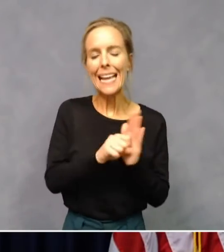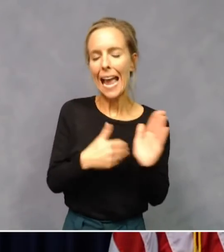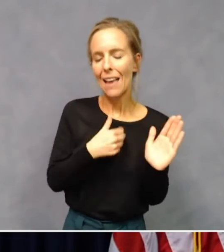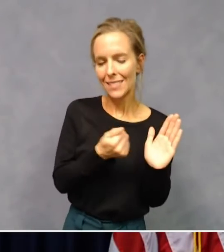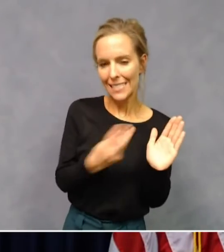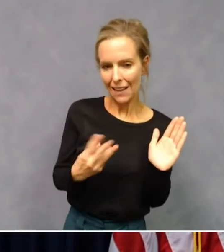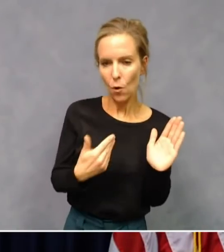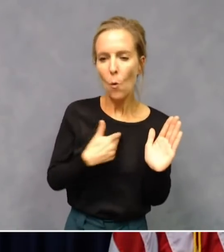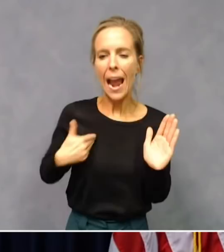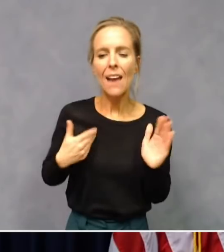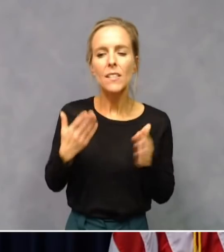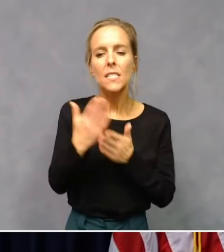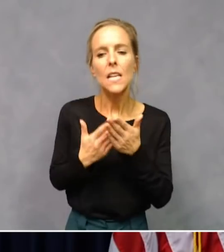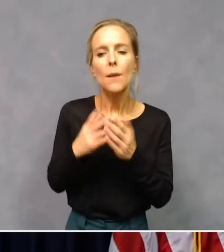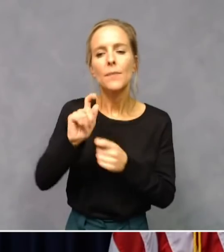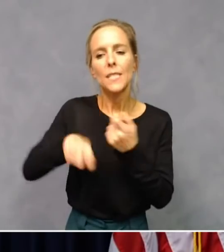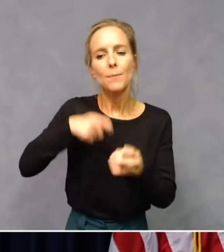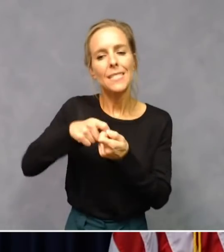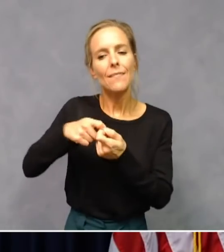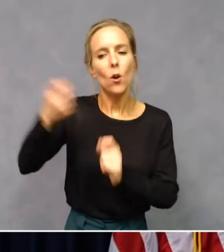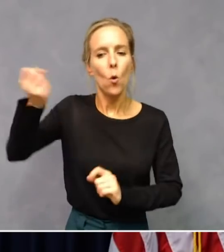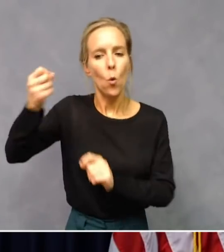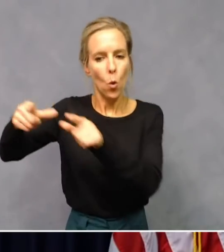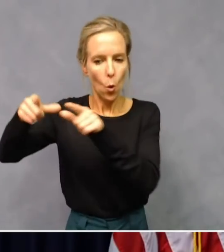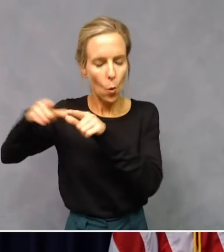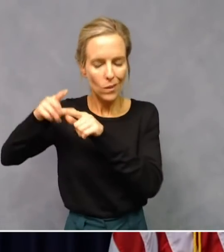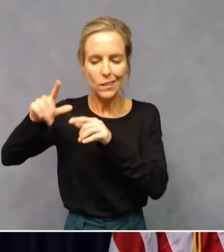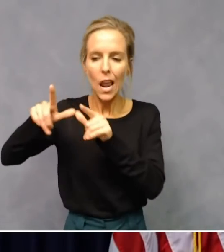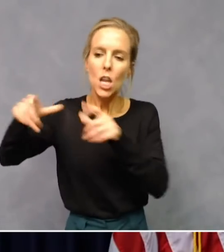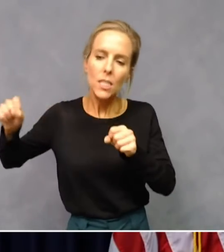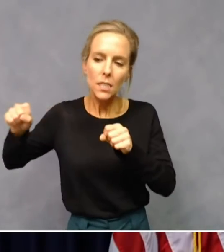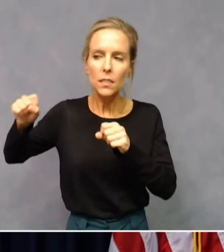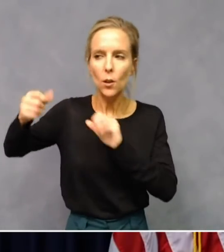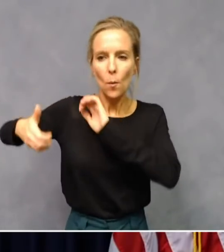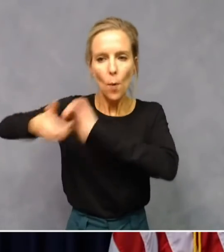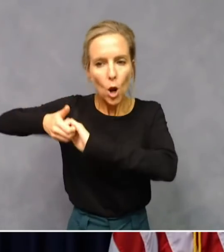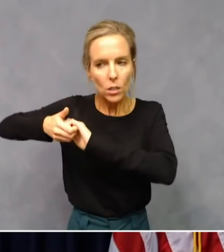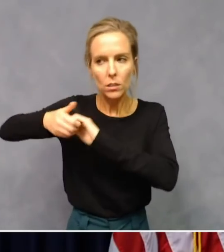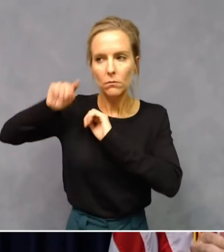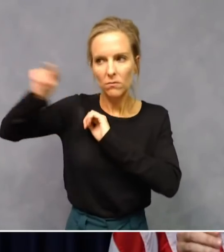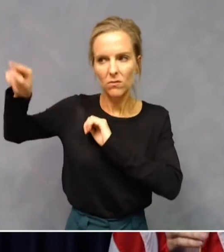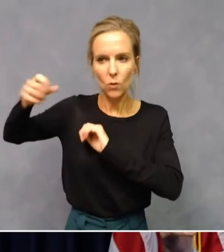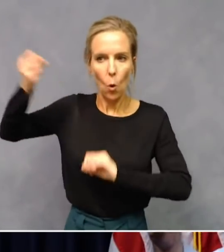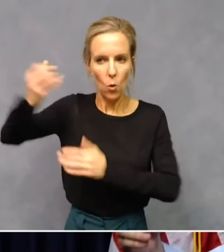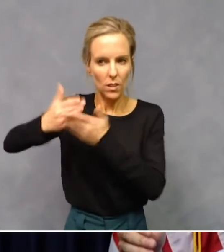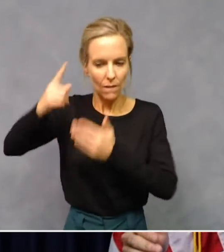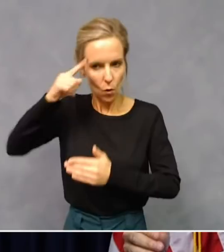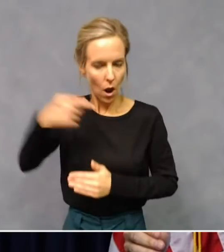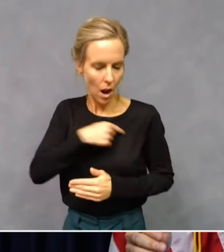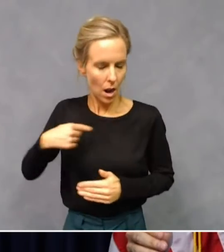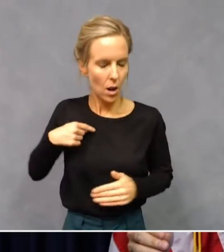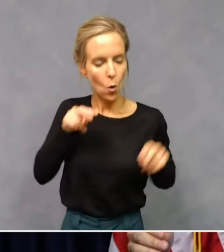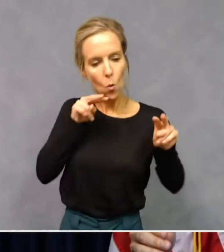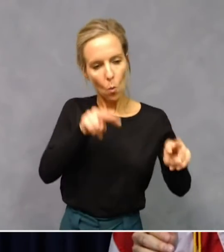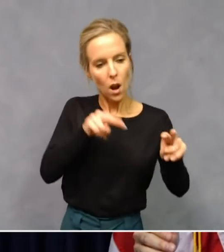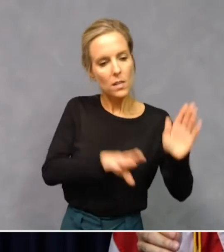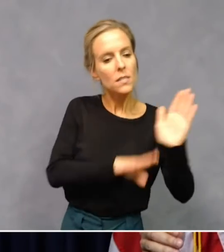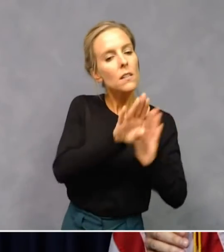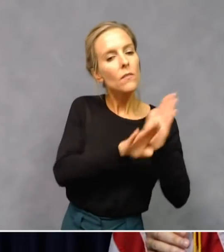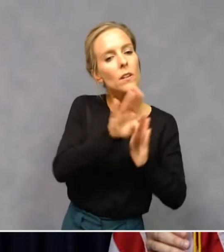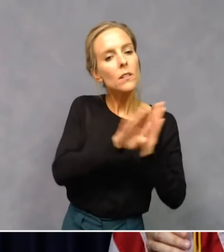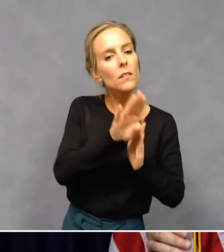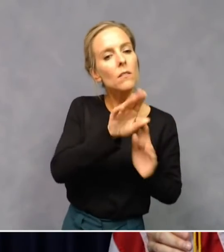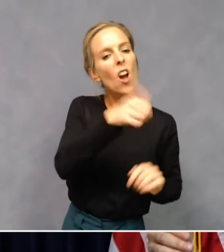with some of our major logistical partners, and we're also watching the development of other